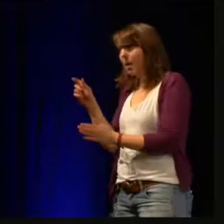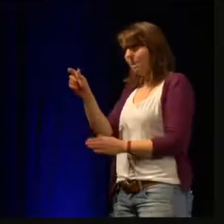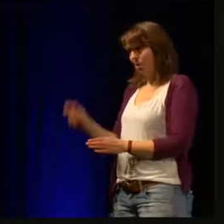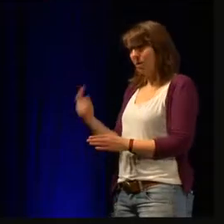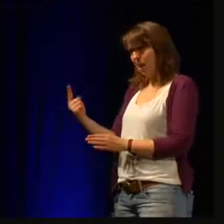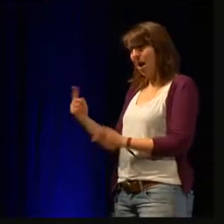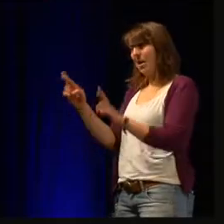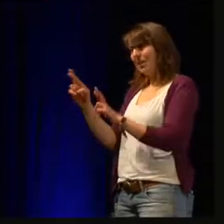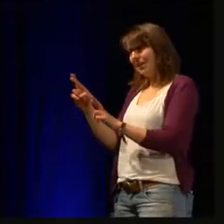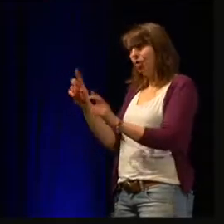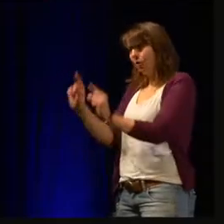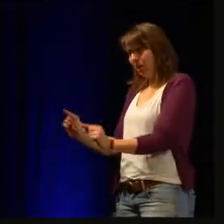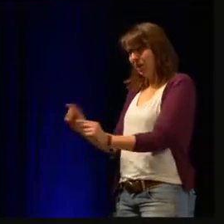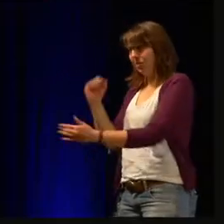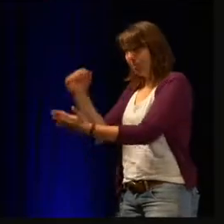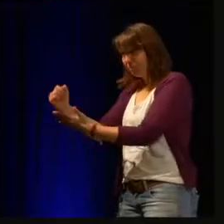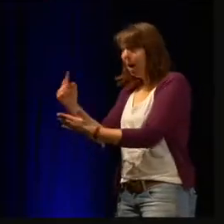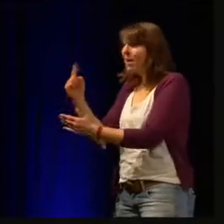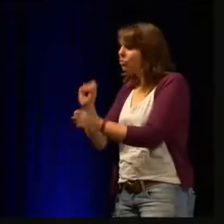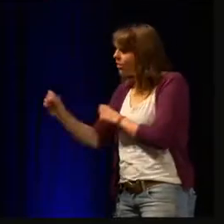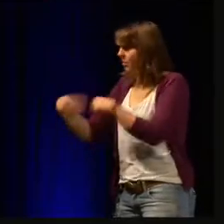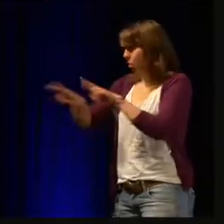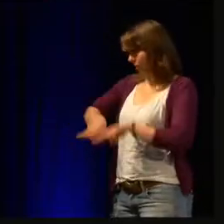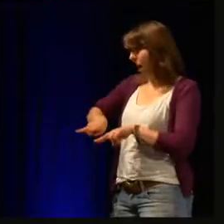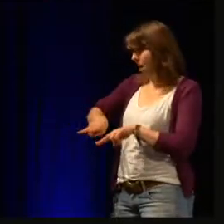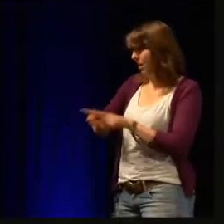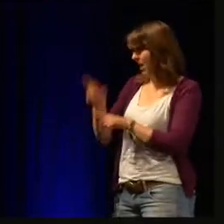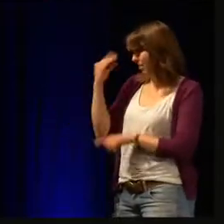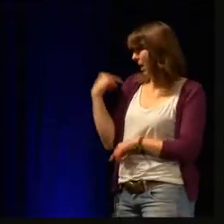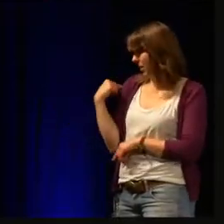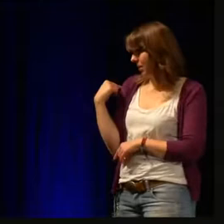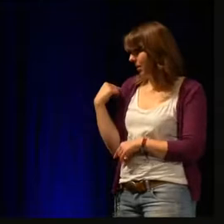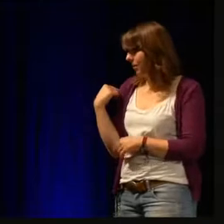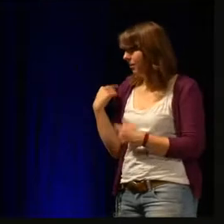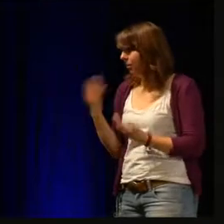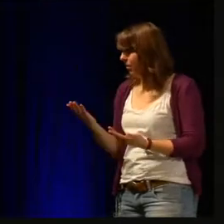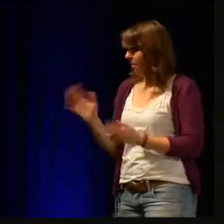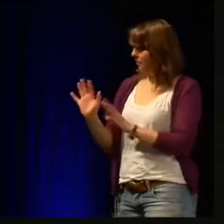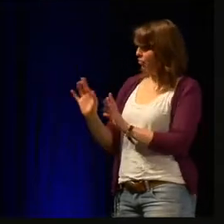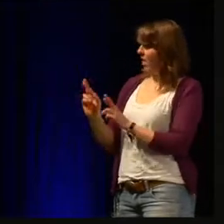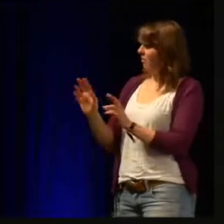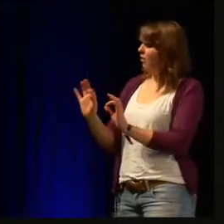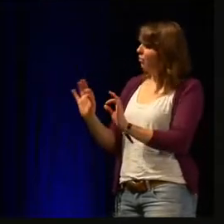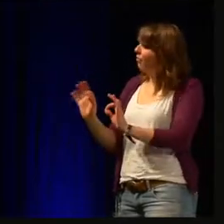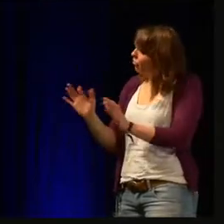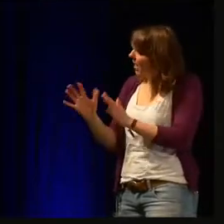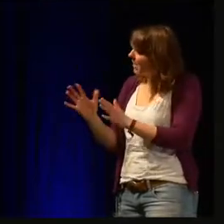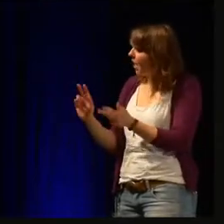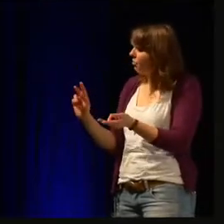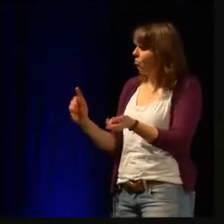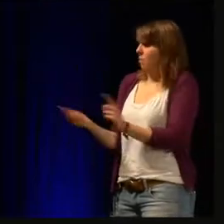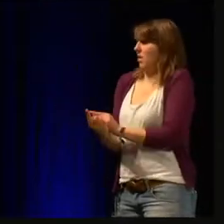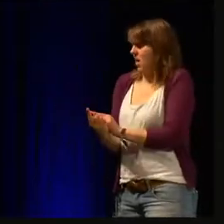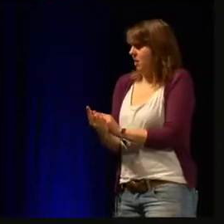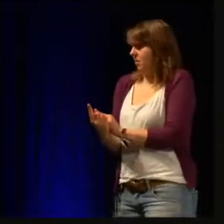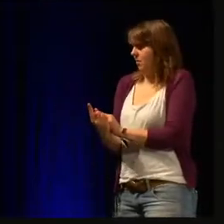type 2 error is that a person is predicted with a low risk but actually does commit a new crime. Here the probability is the